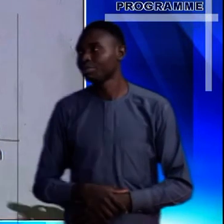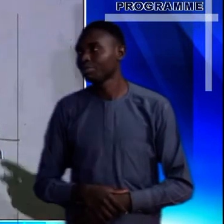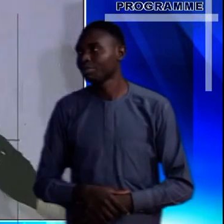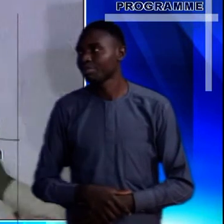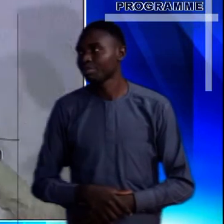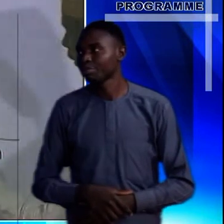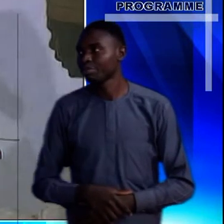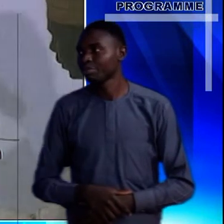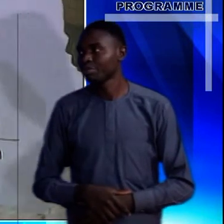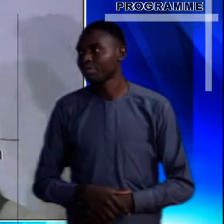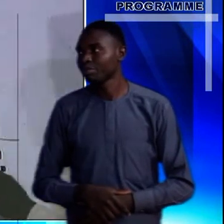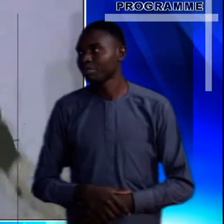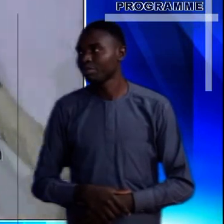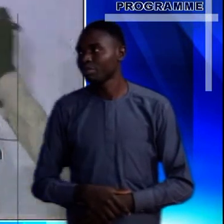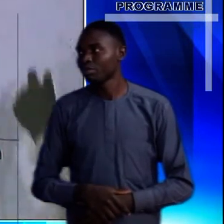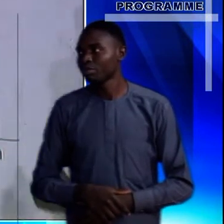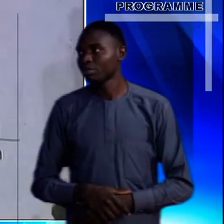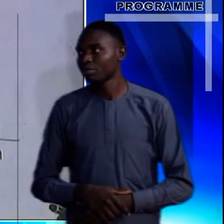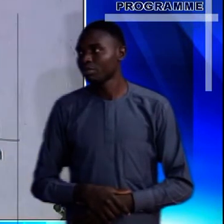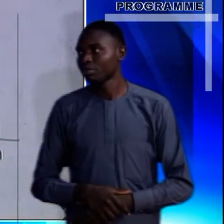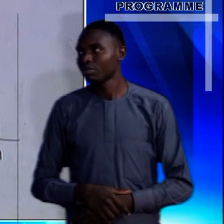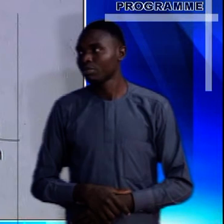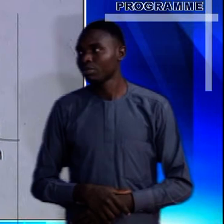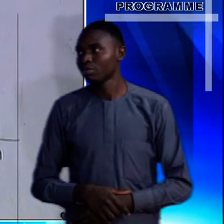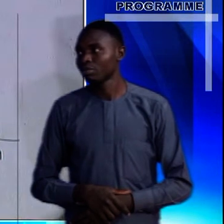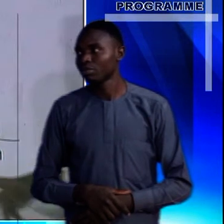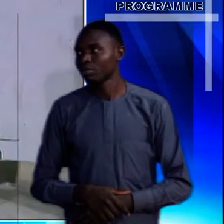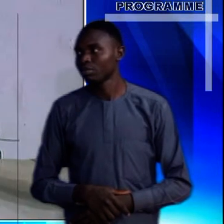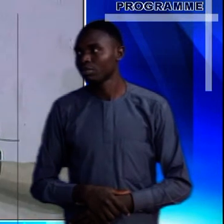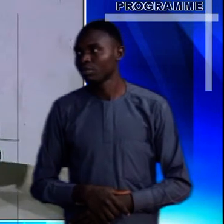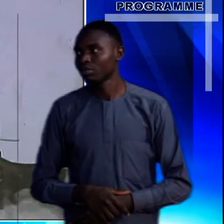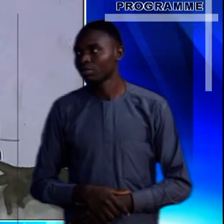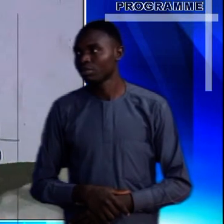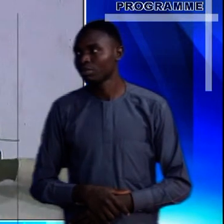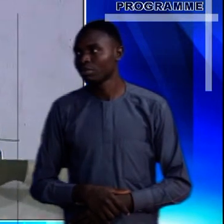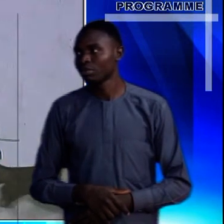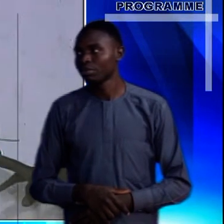Now, come back to our table. How many